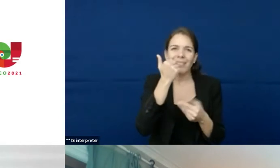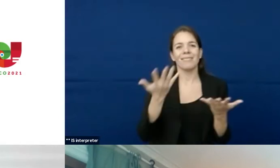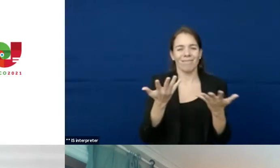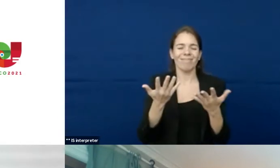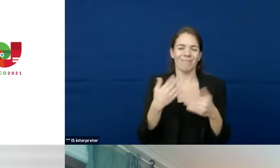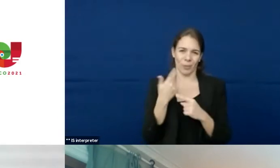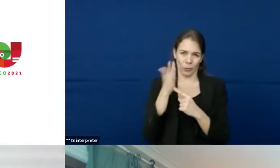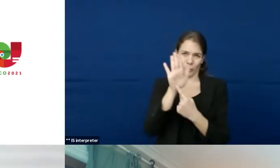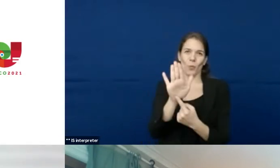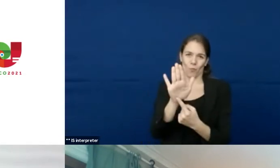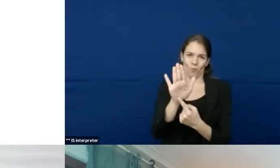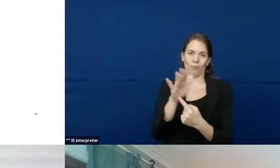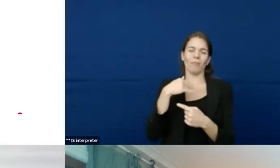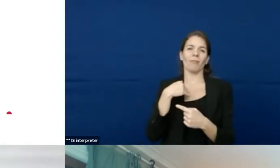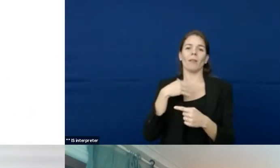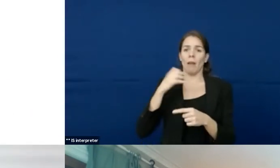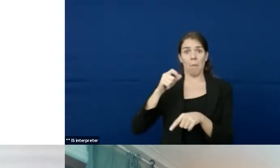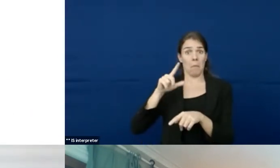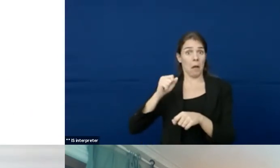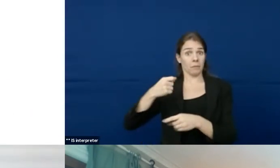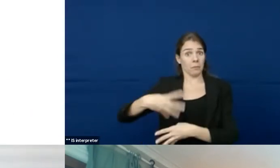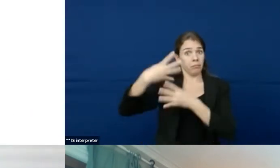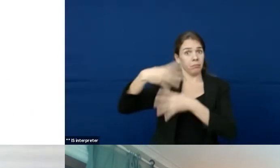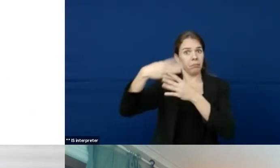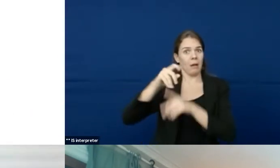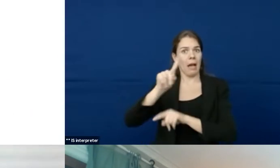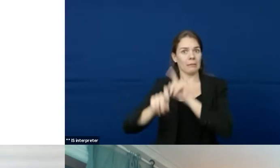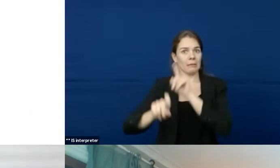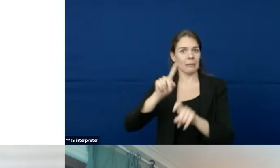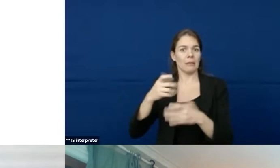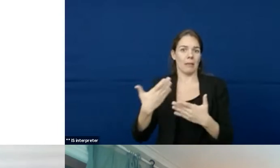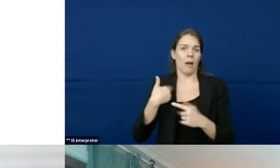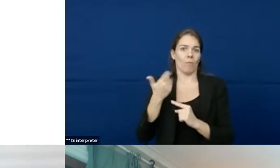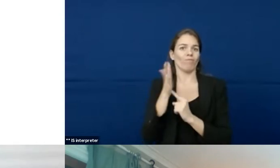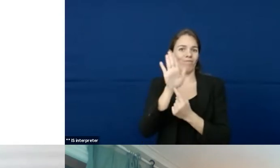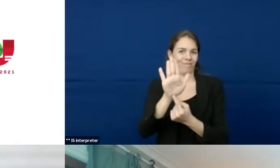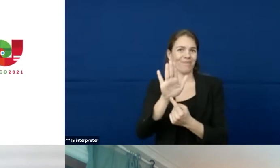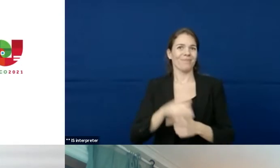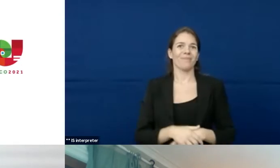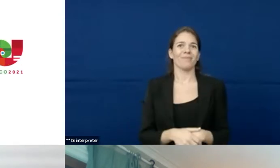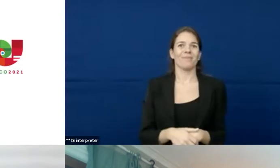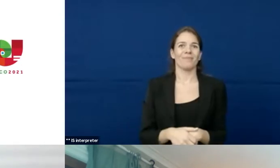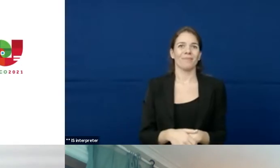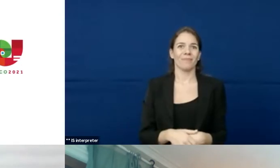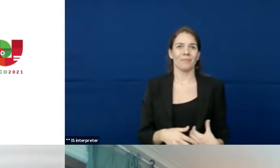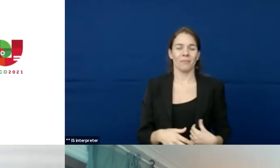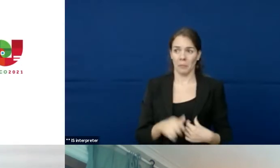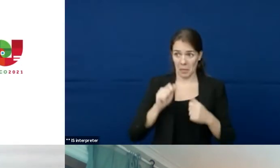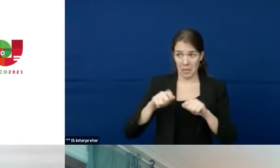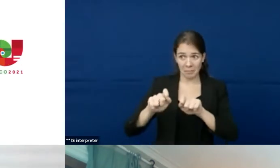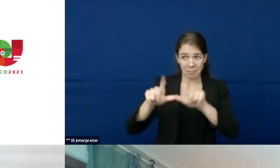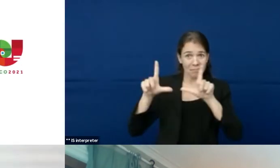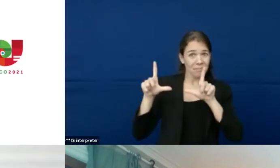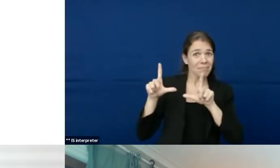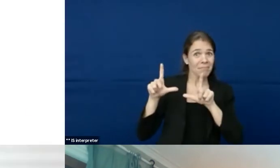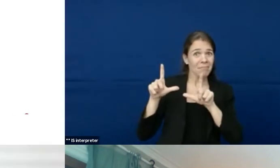Can you please present the questions? And in the meantime, while you are doing that, I'm watching Lisa,